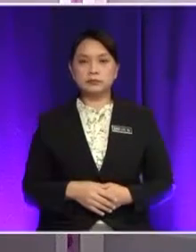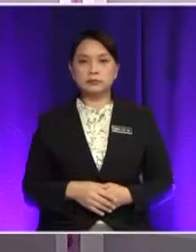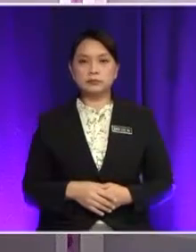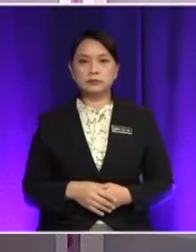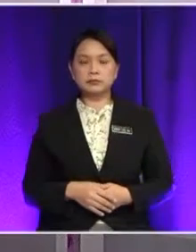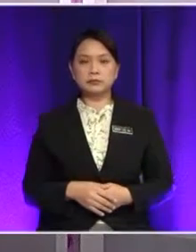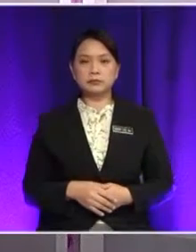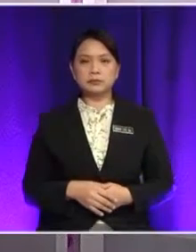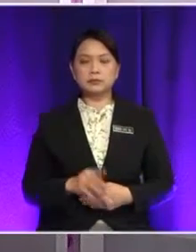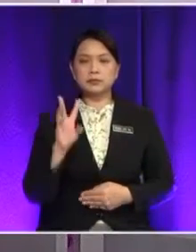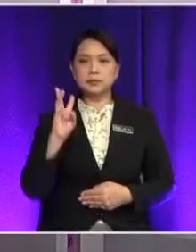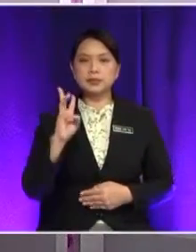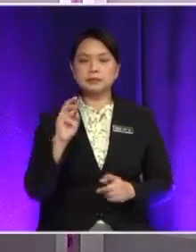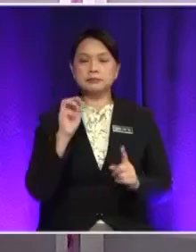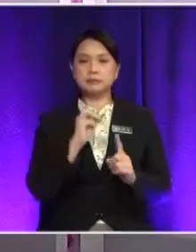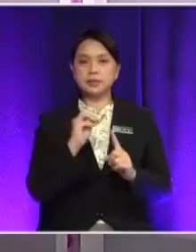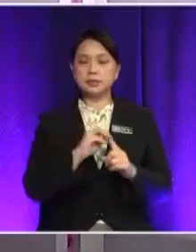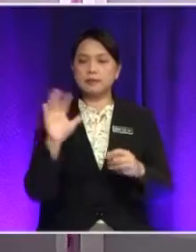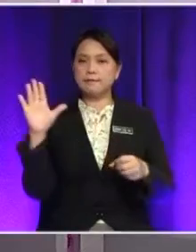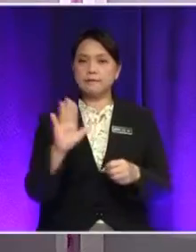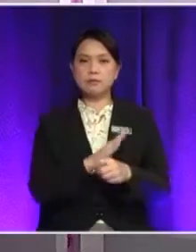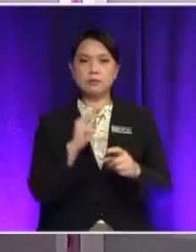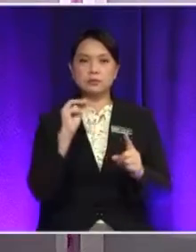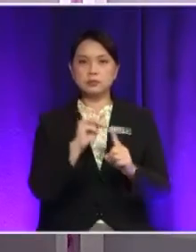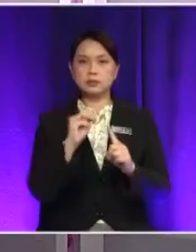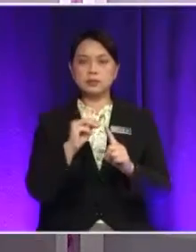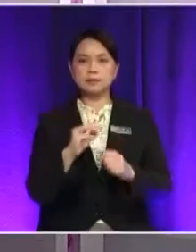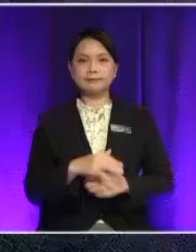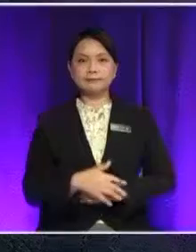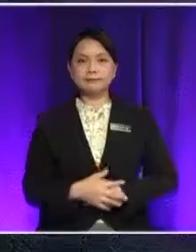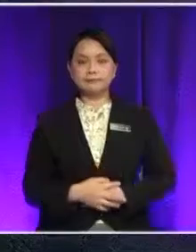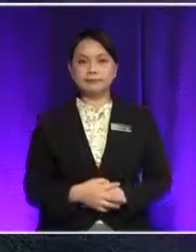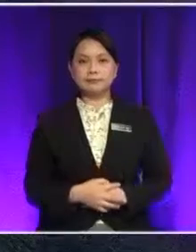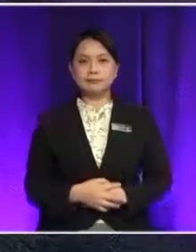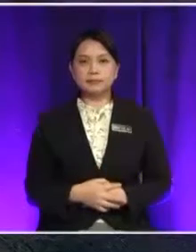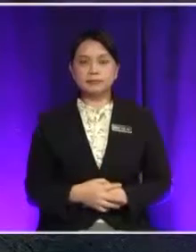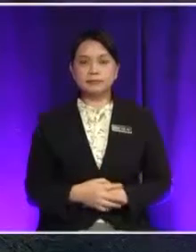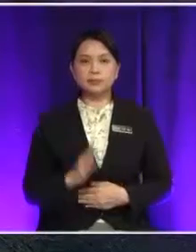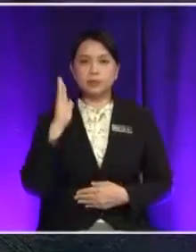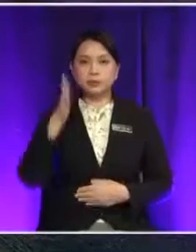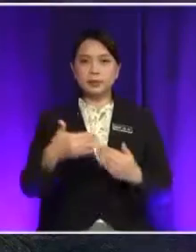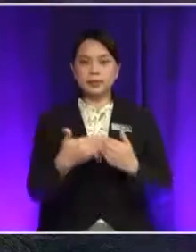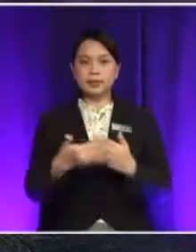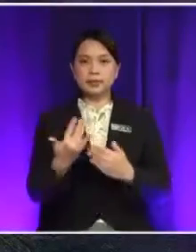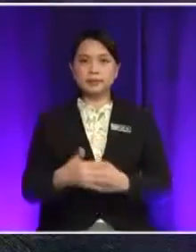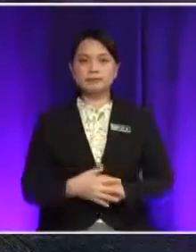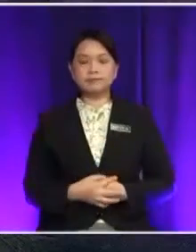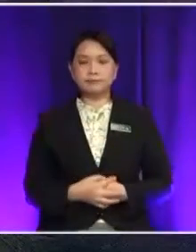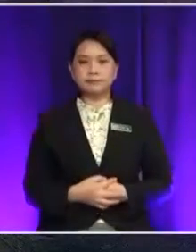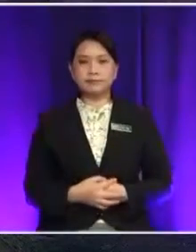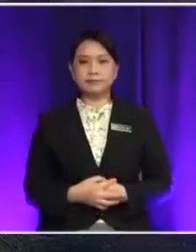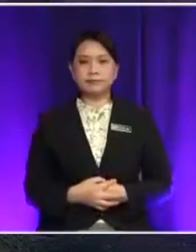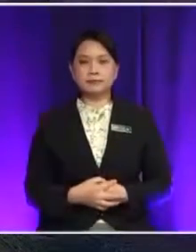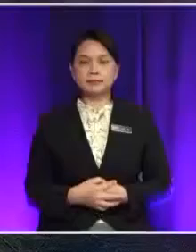6 marks will be a full score every time you have your exam, Great. Shafika. It will be breezy. All right, I'm learning a